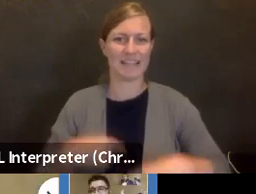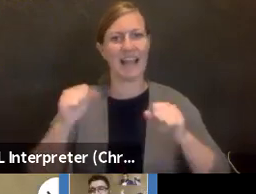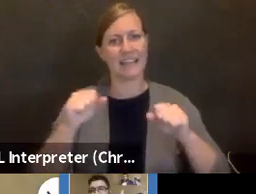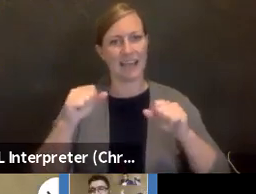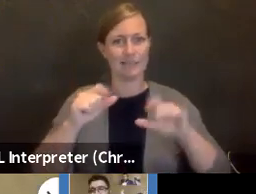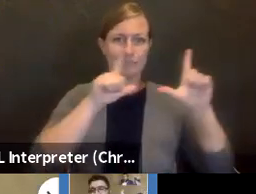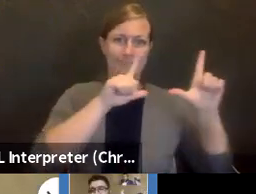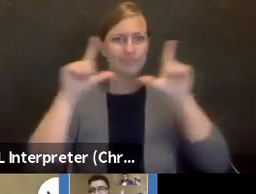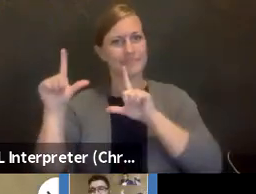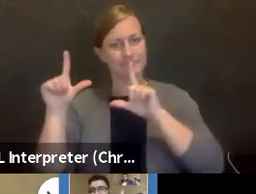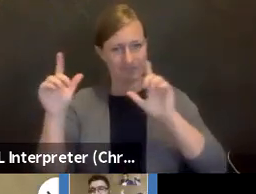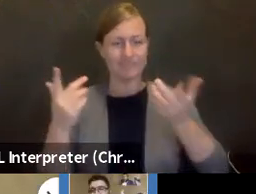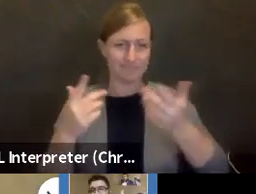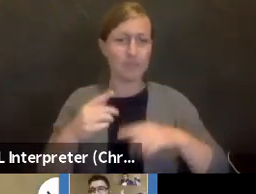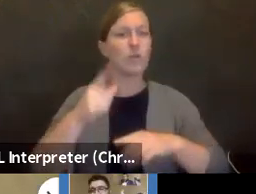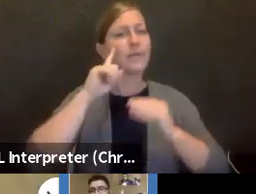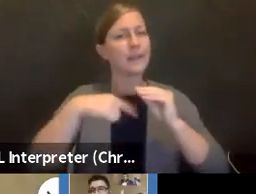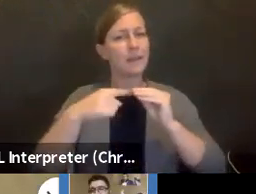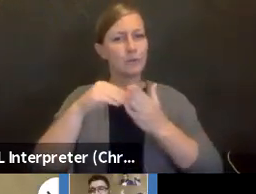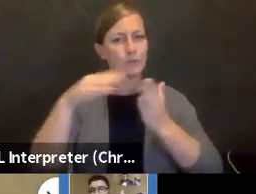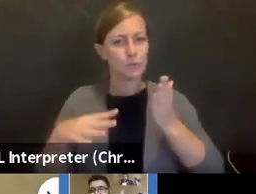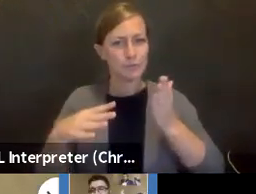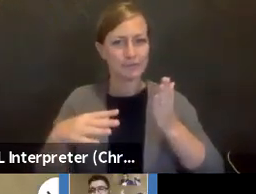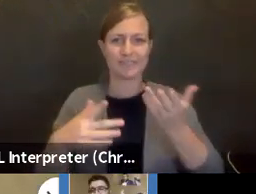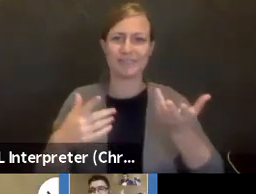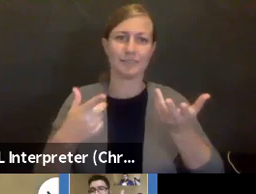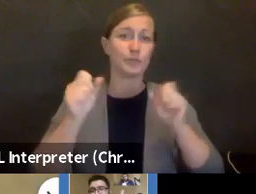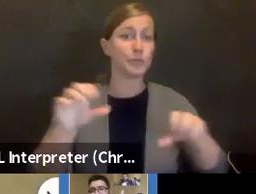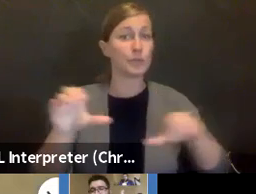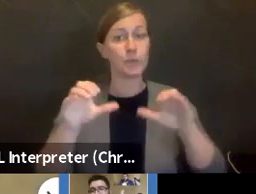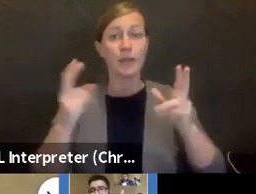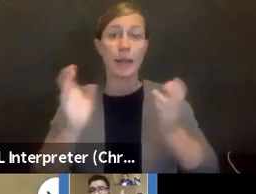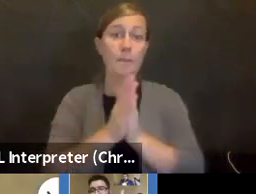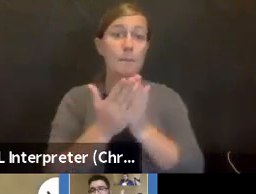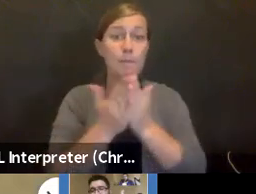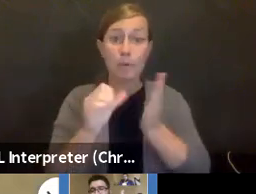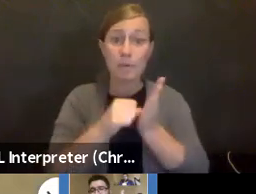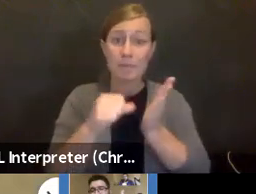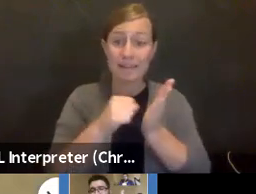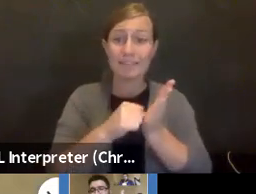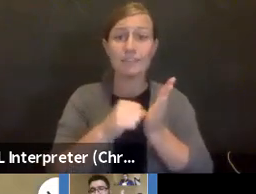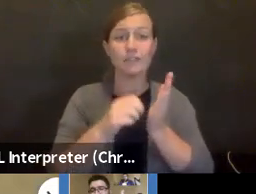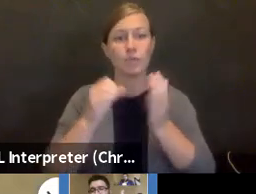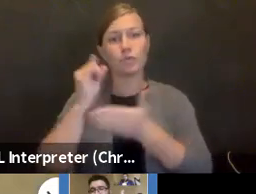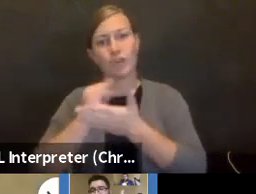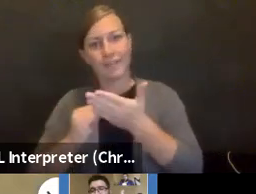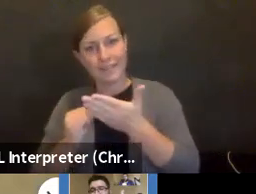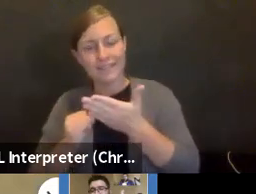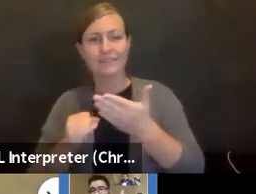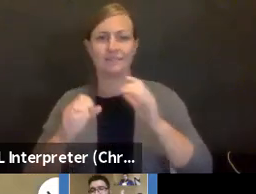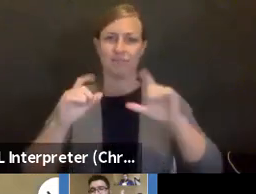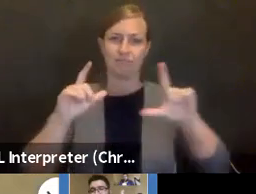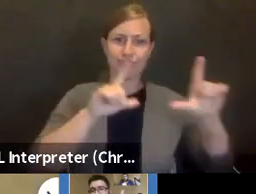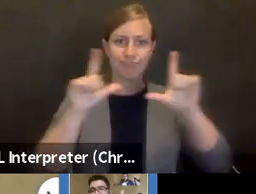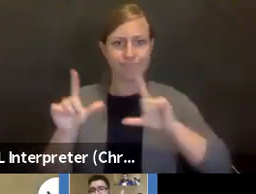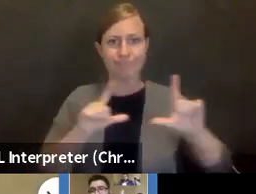side. So think about students. You could do this with, for example, a book page. You could do this with a drawing. You can do a number of